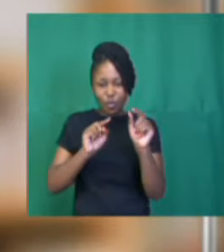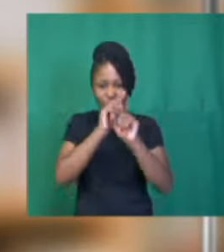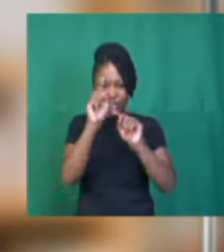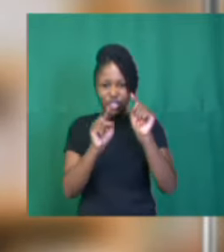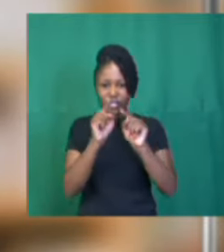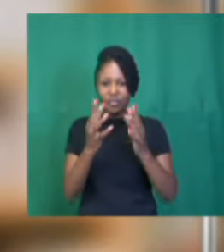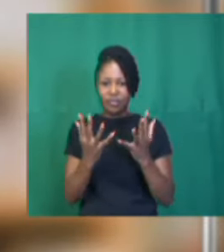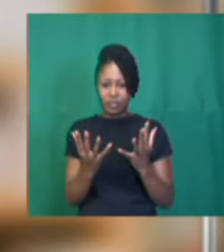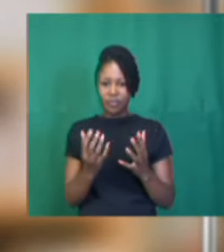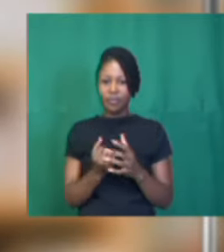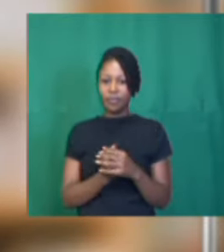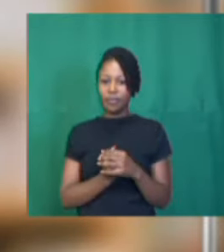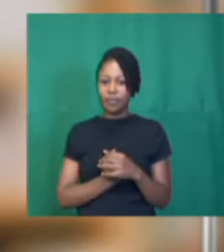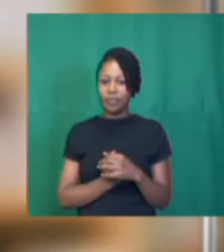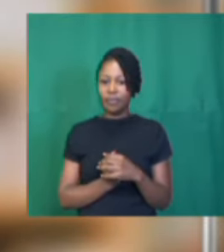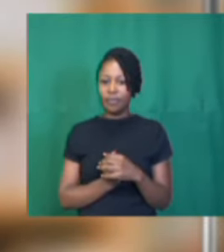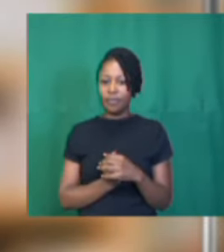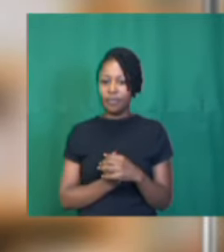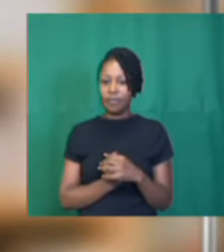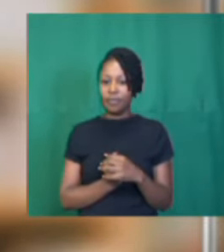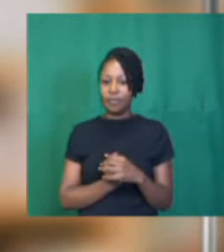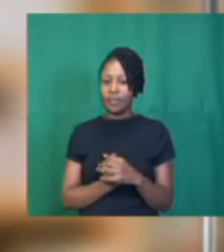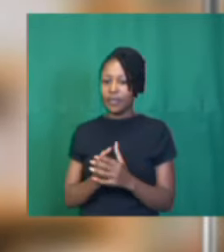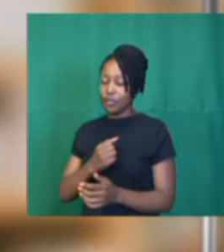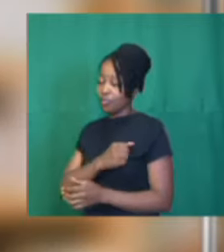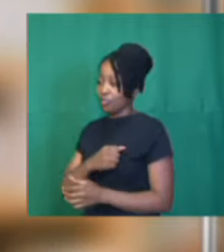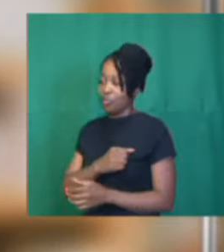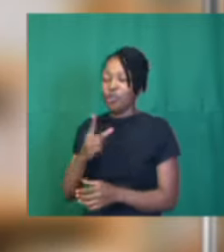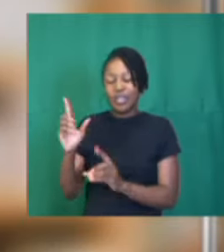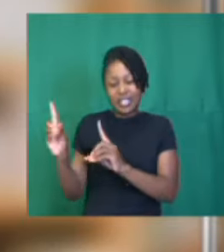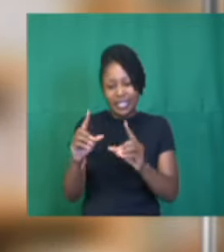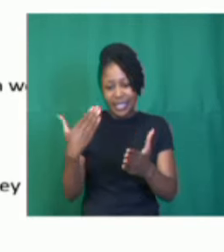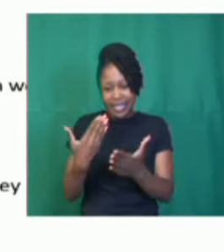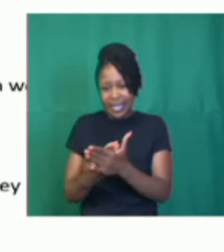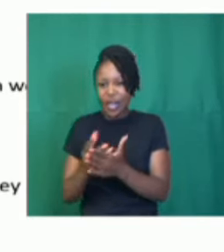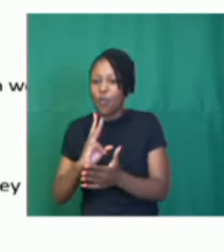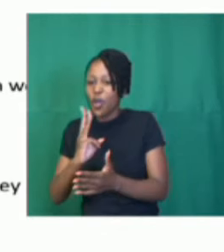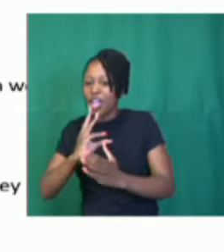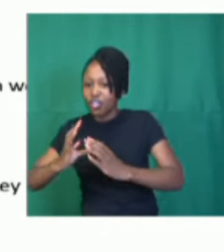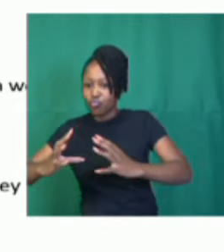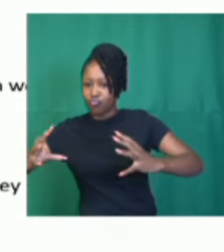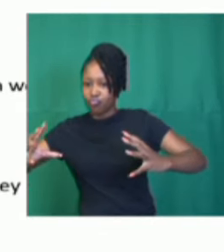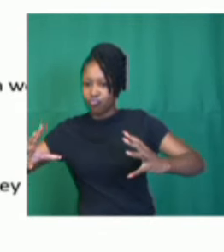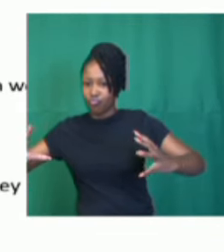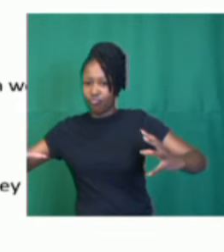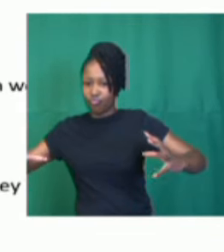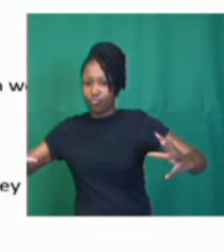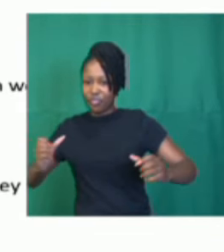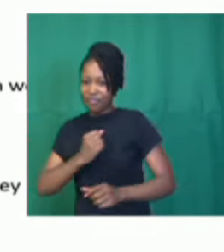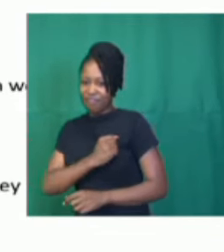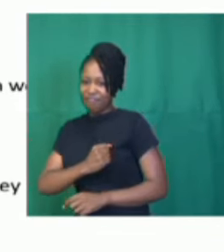increase the words on the tablet? Thank you. Okay, thank you. I hope it is now clear for